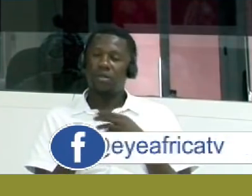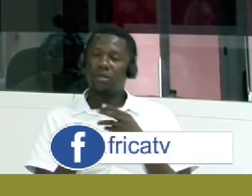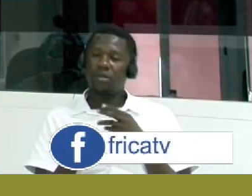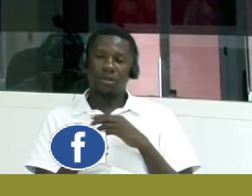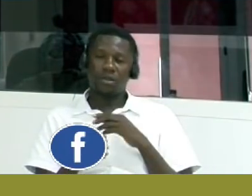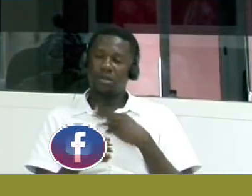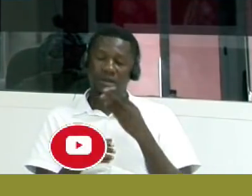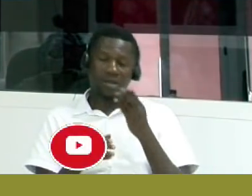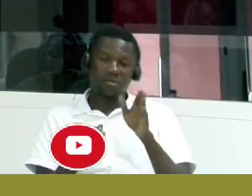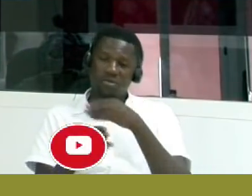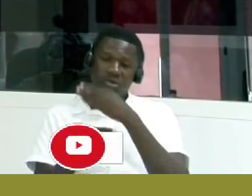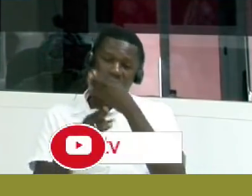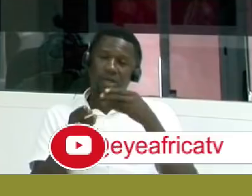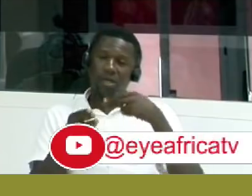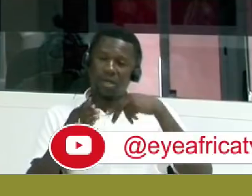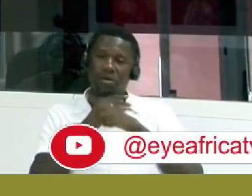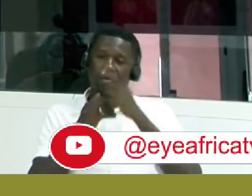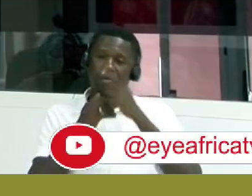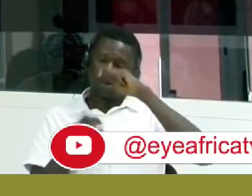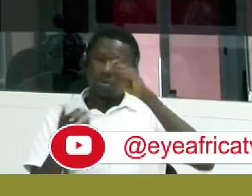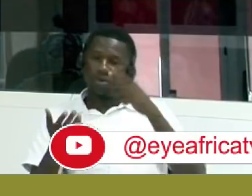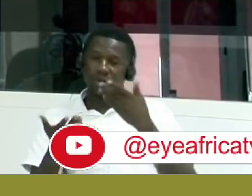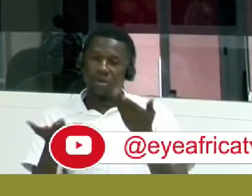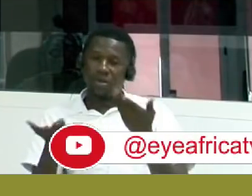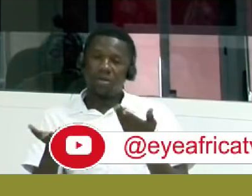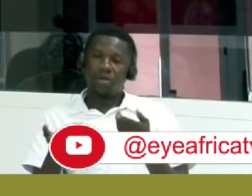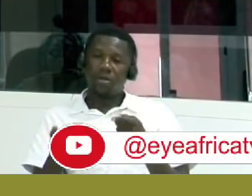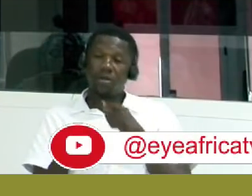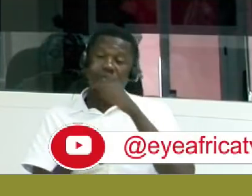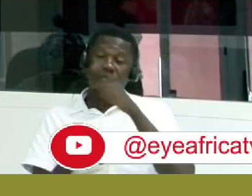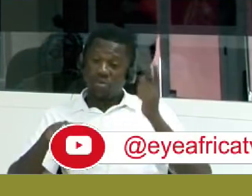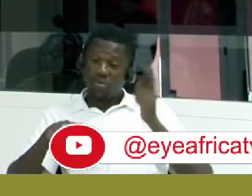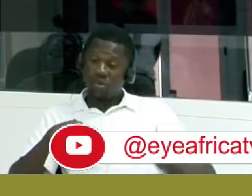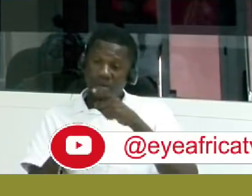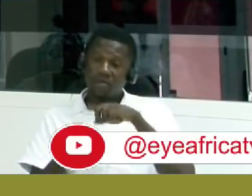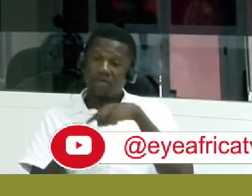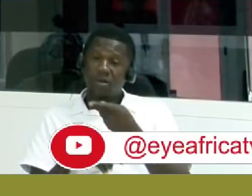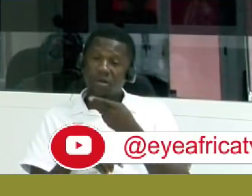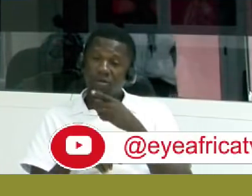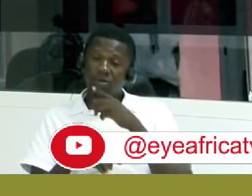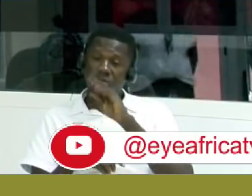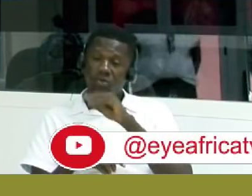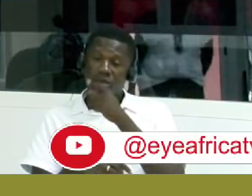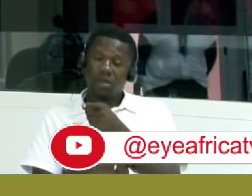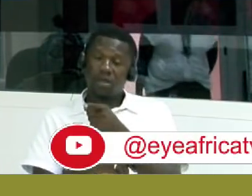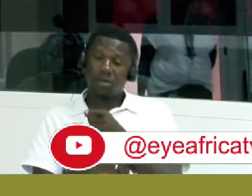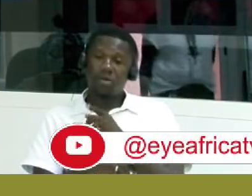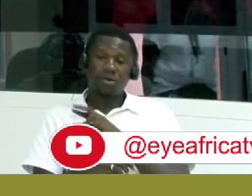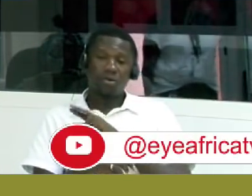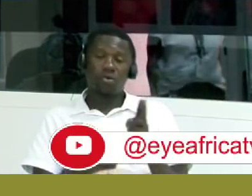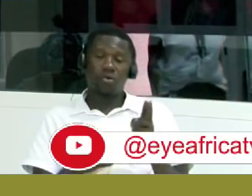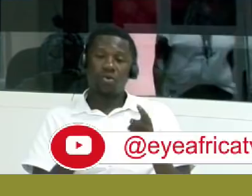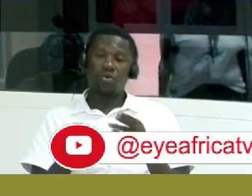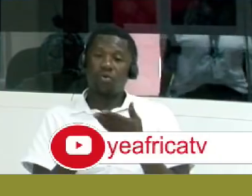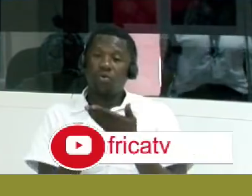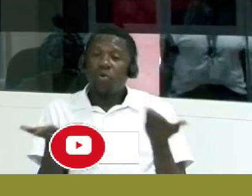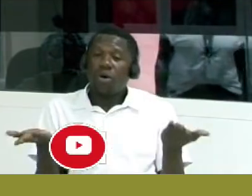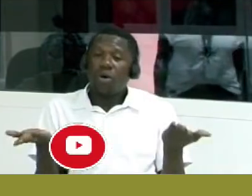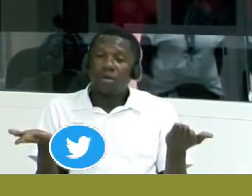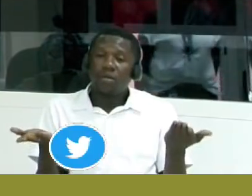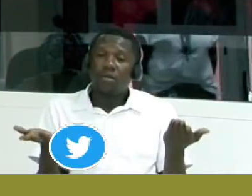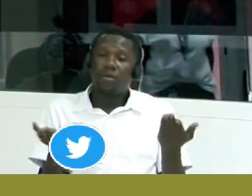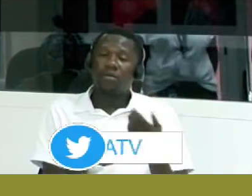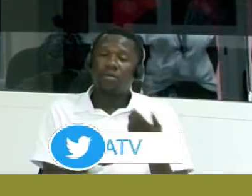under normal circumstances. Did you punish them for insubordination? No. Why didn't you? I had no legs to stand